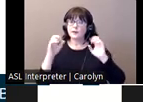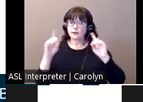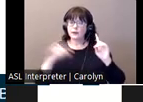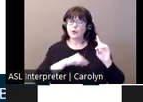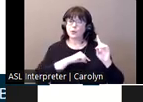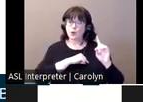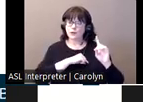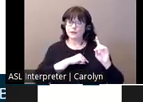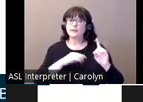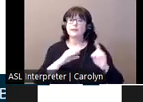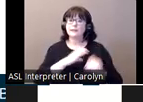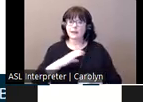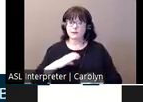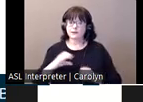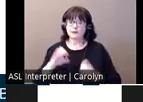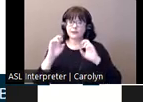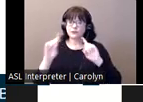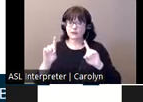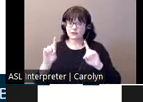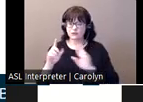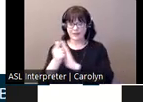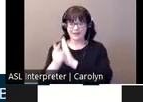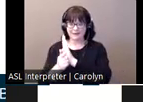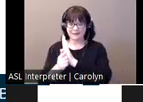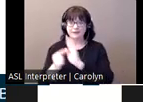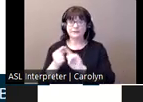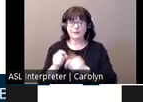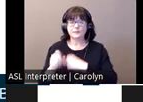Act 2005. So they're a legislated organization.